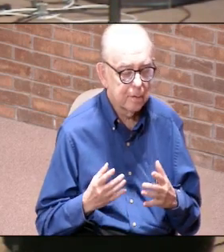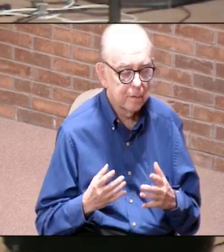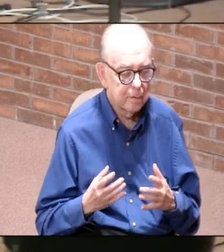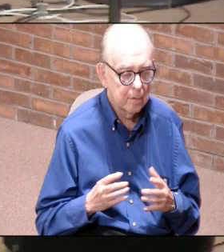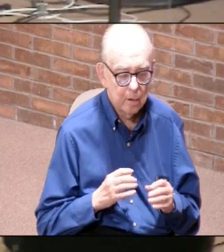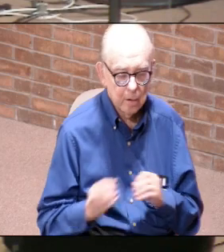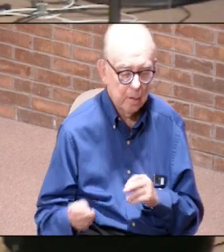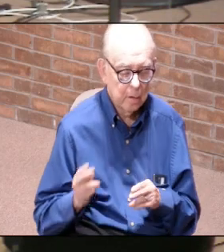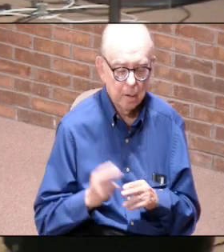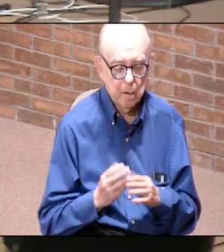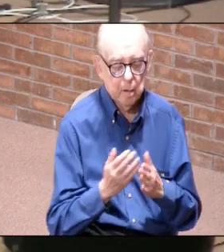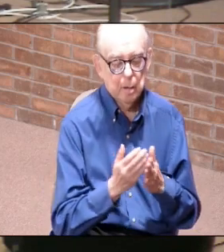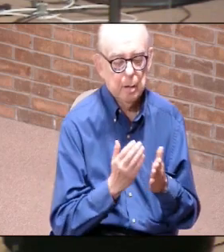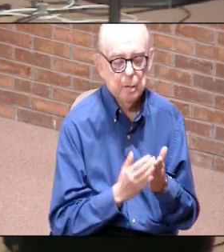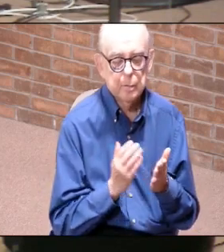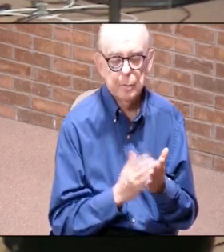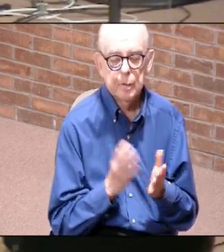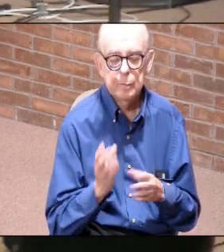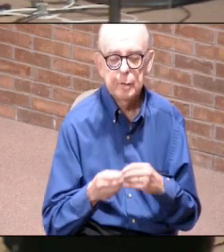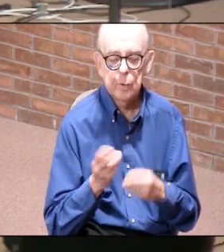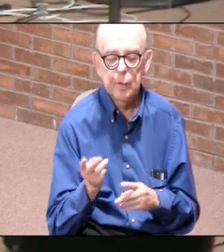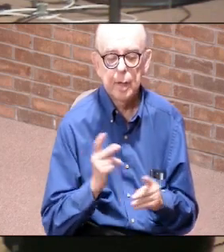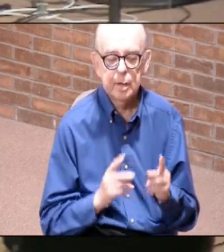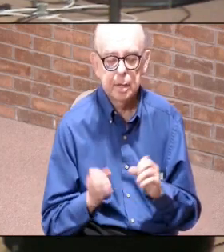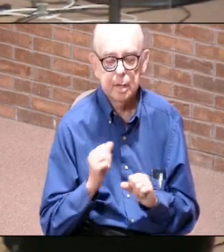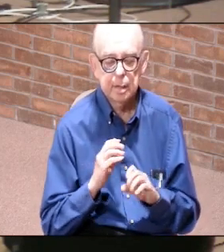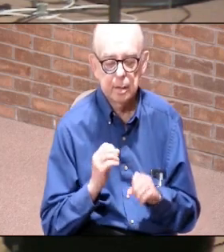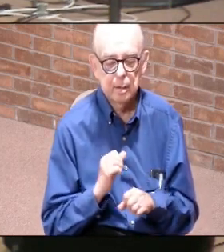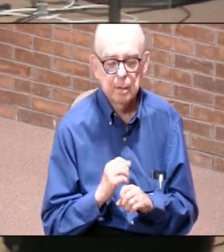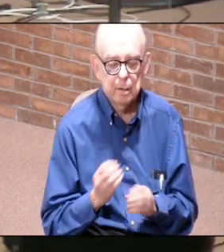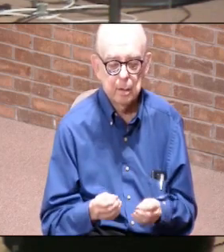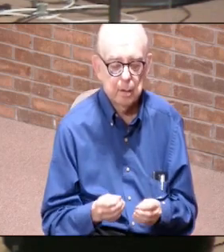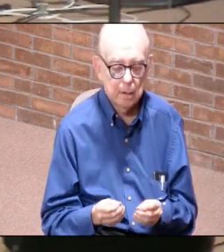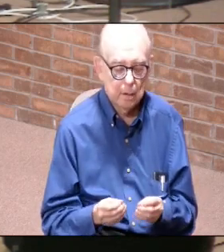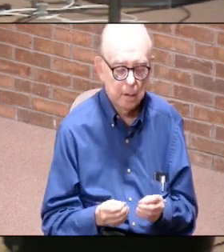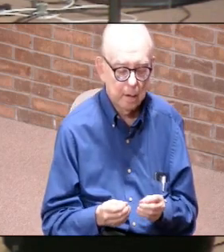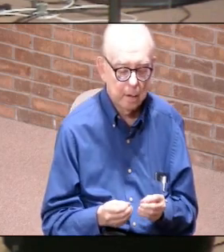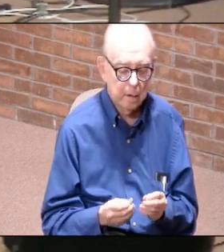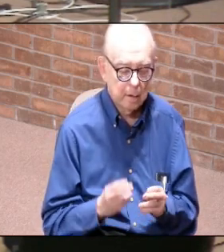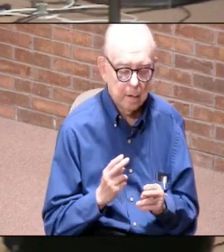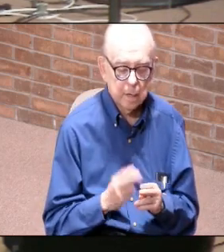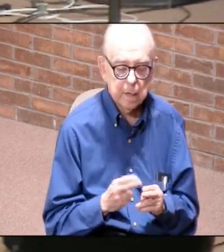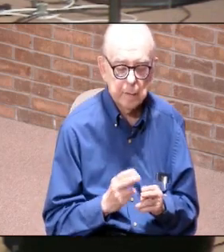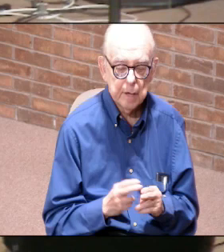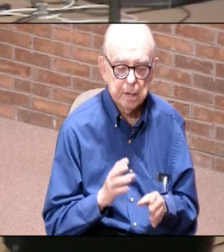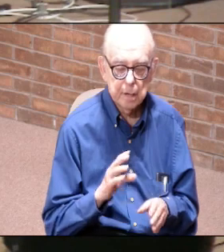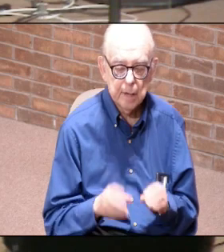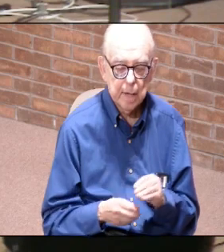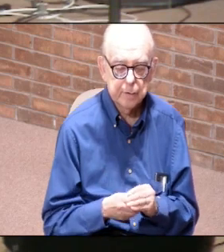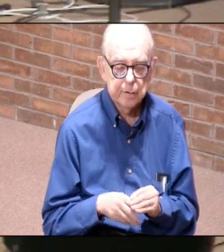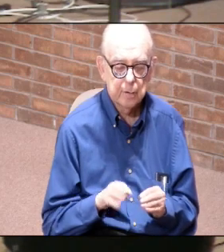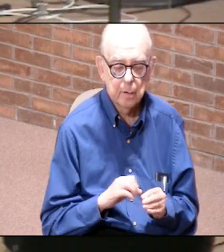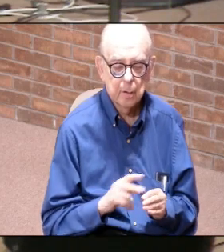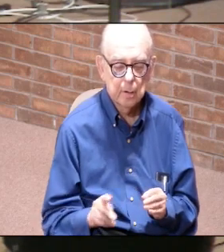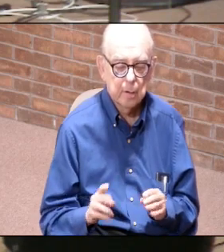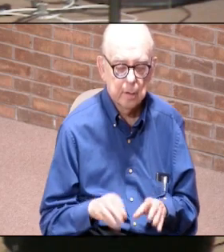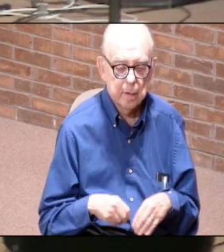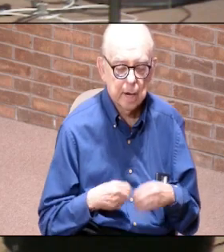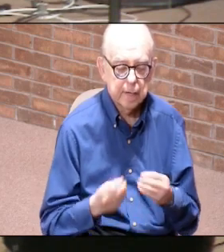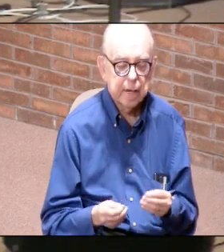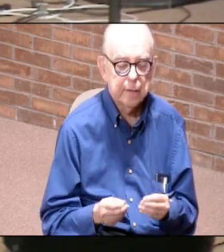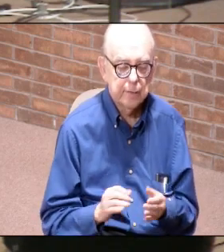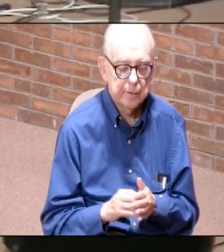Put my name on the list of donors. I've got my name etched in a brick that I gave to this